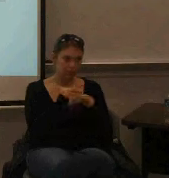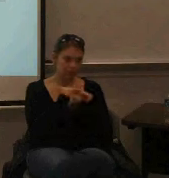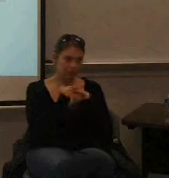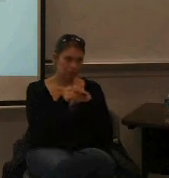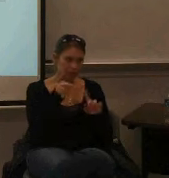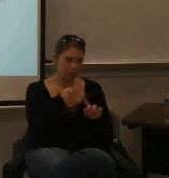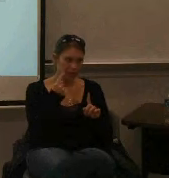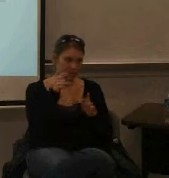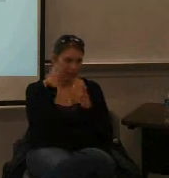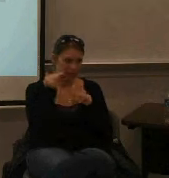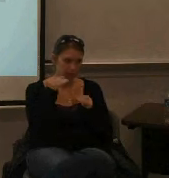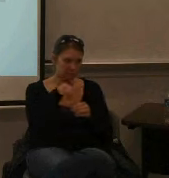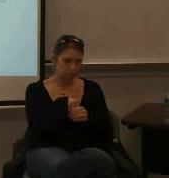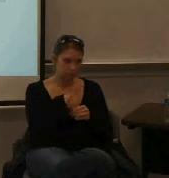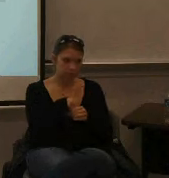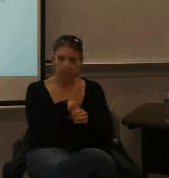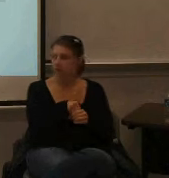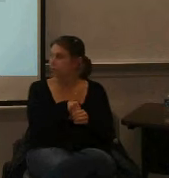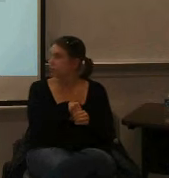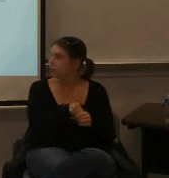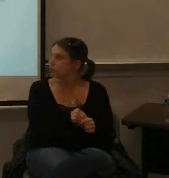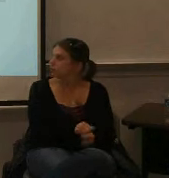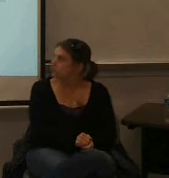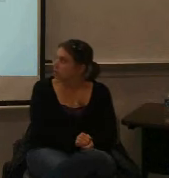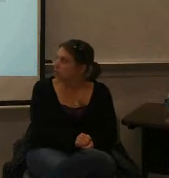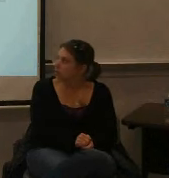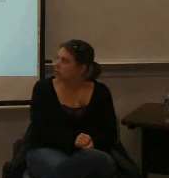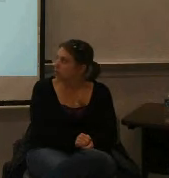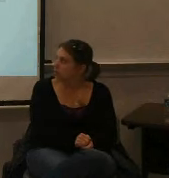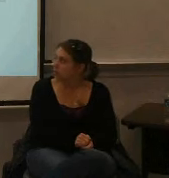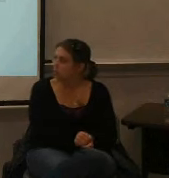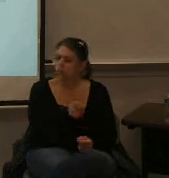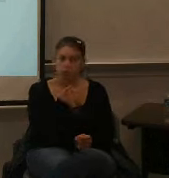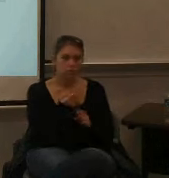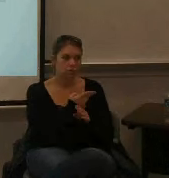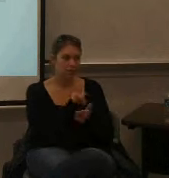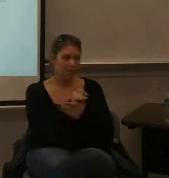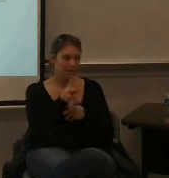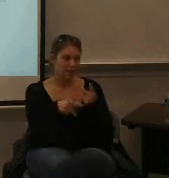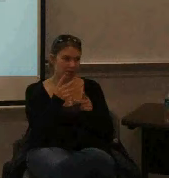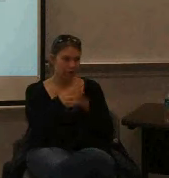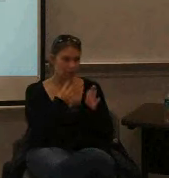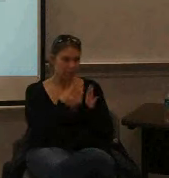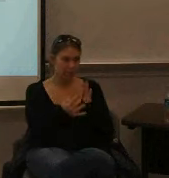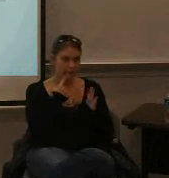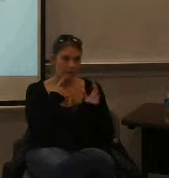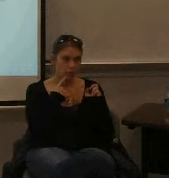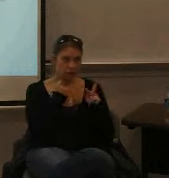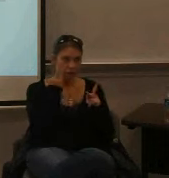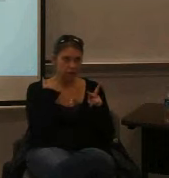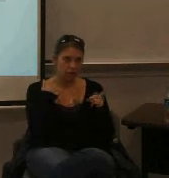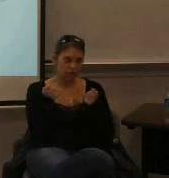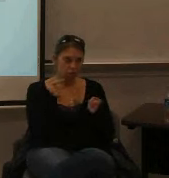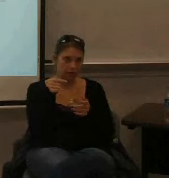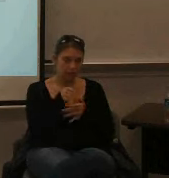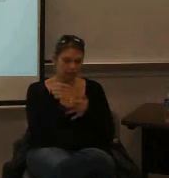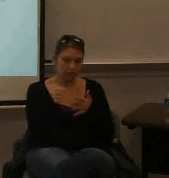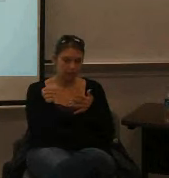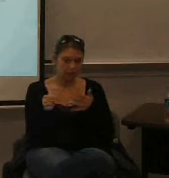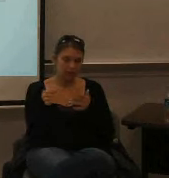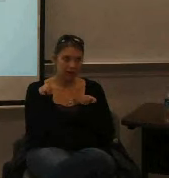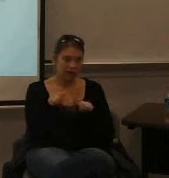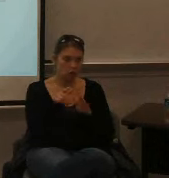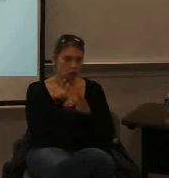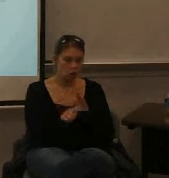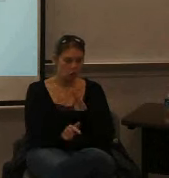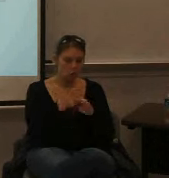expected concentration is. And that's all this is a graph of. You would use that type of graph and say, okay, if I control this, this, and this, then I can